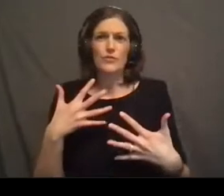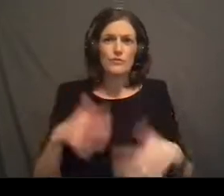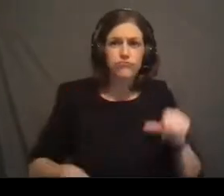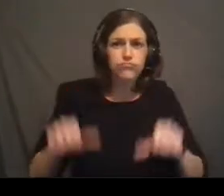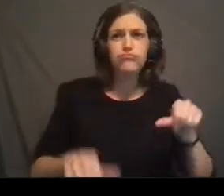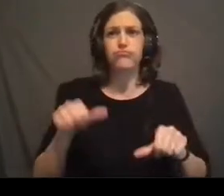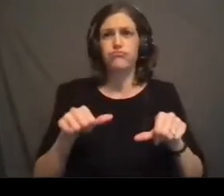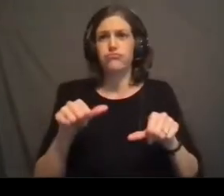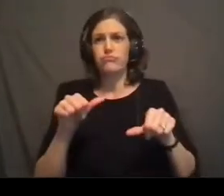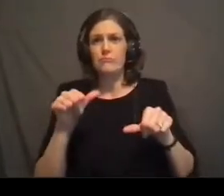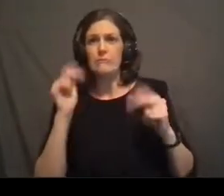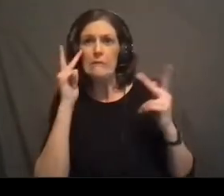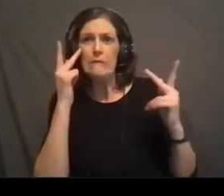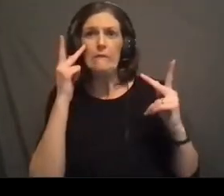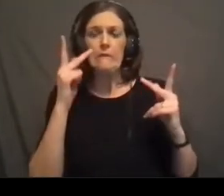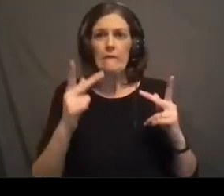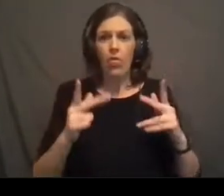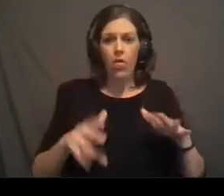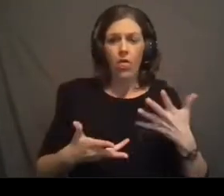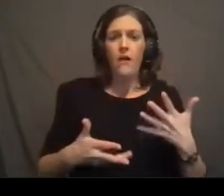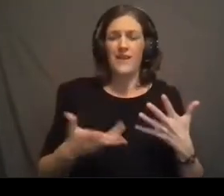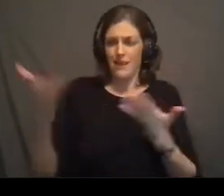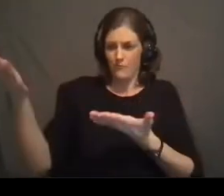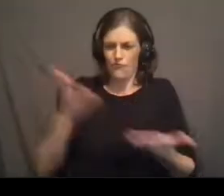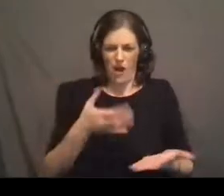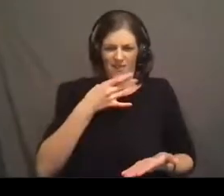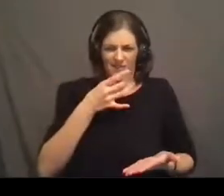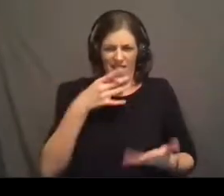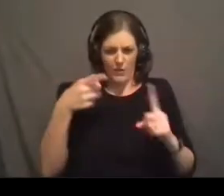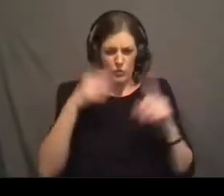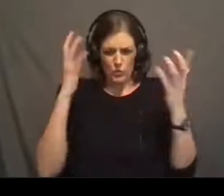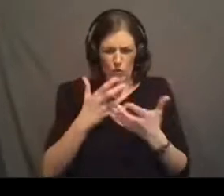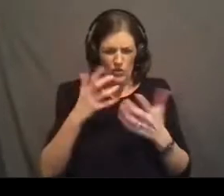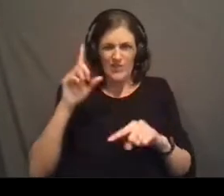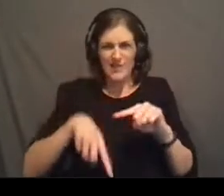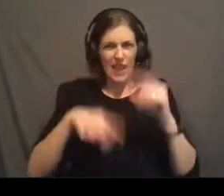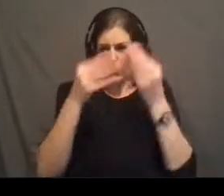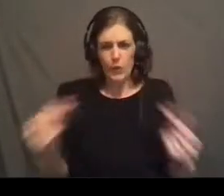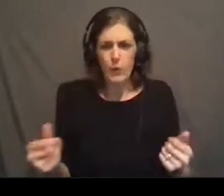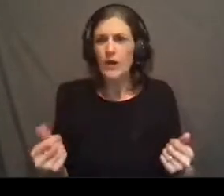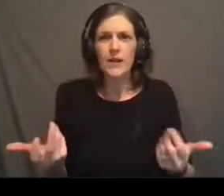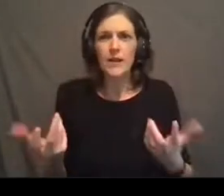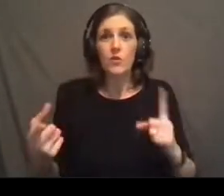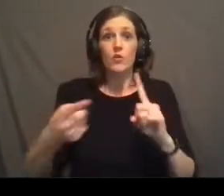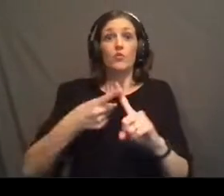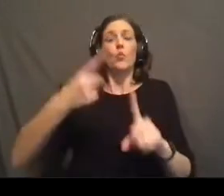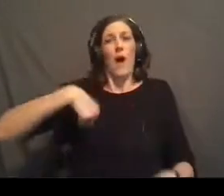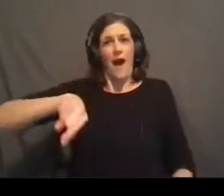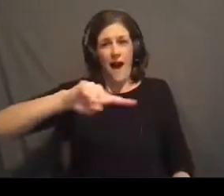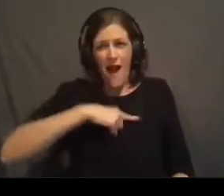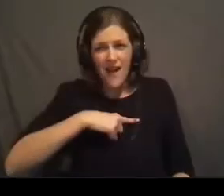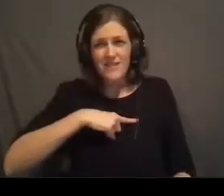uncertainties. He brought a light into our darkness that can never be extinguished. To us,